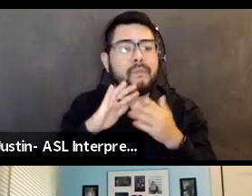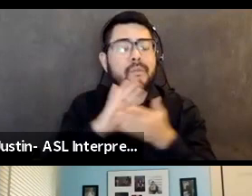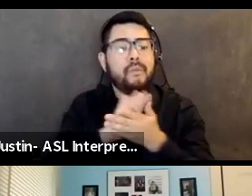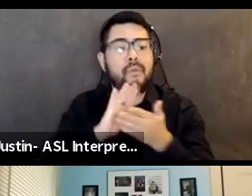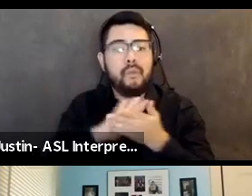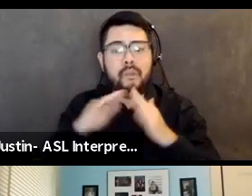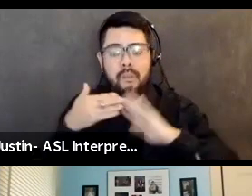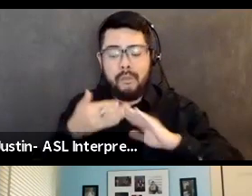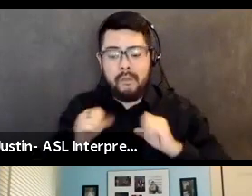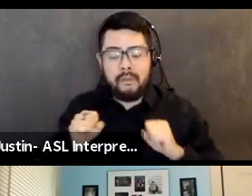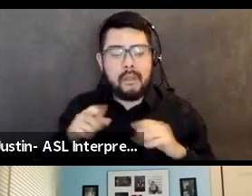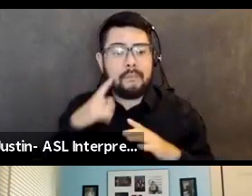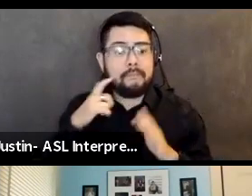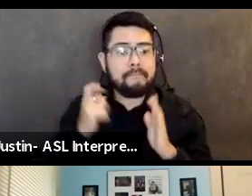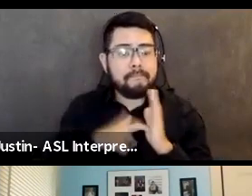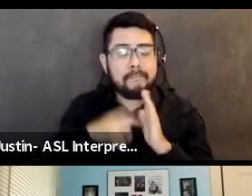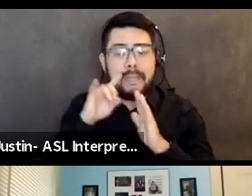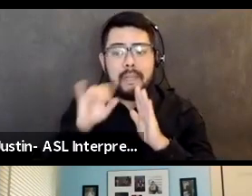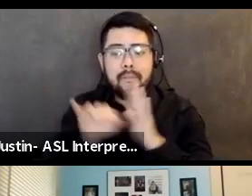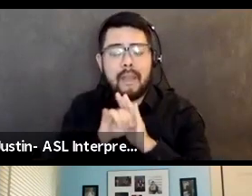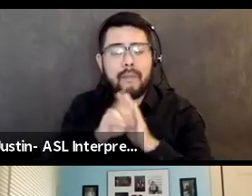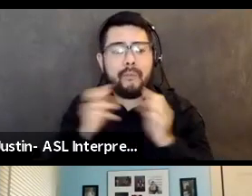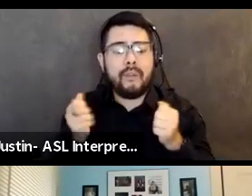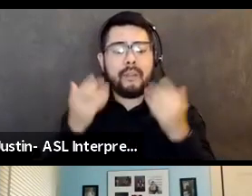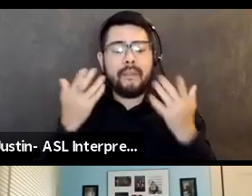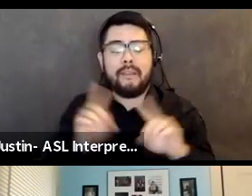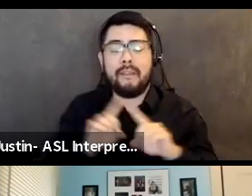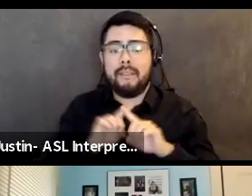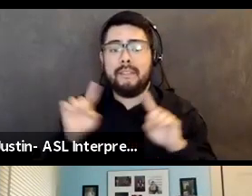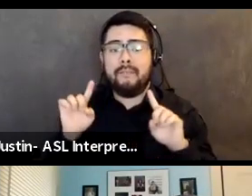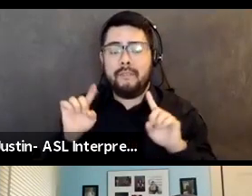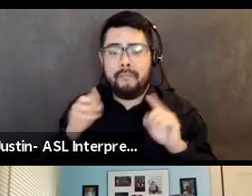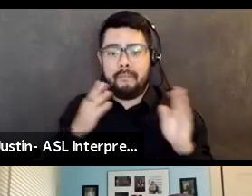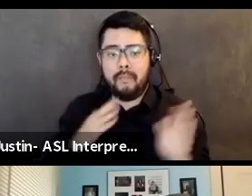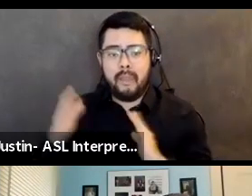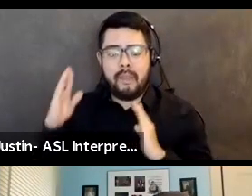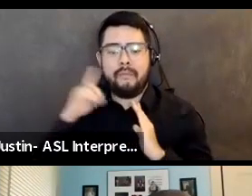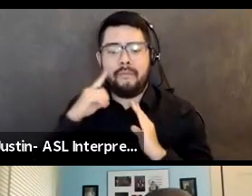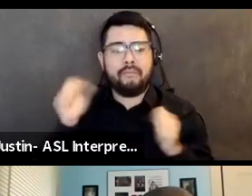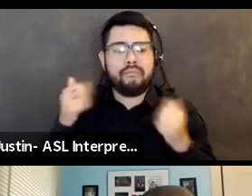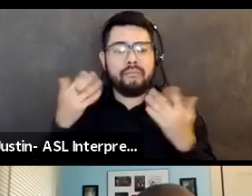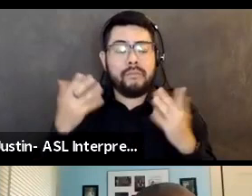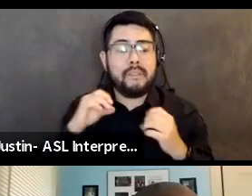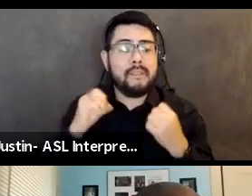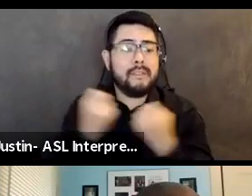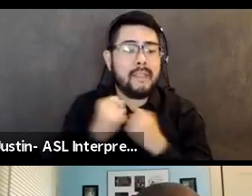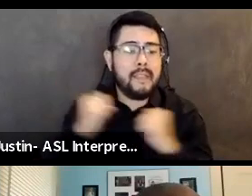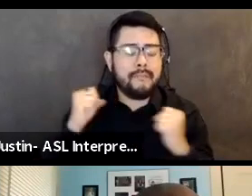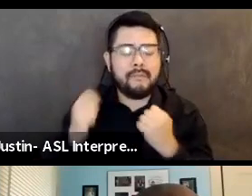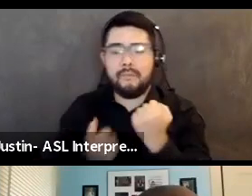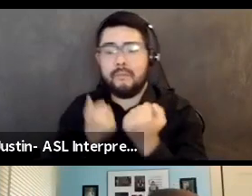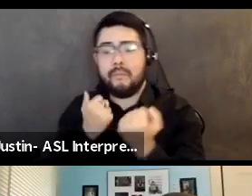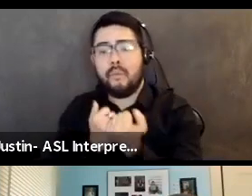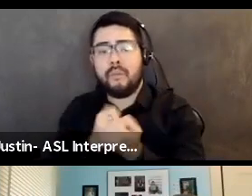and recommend an alternative plan to ensure safe and supportive school environments